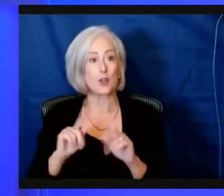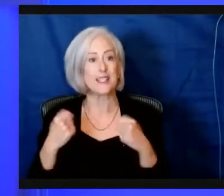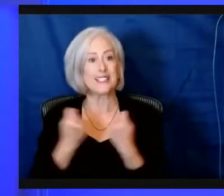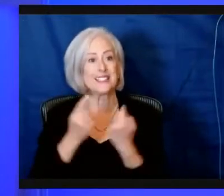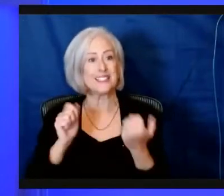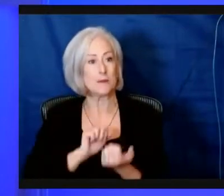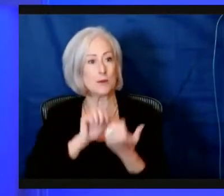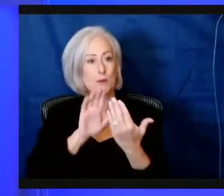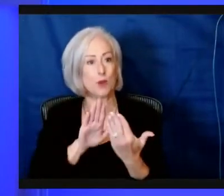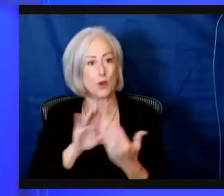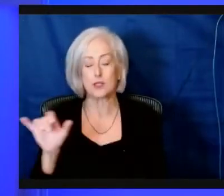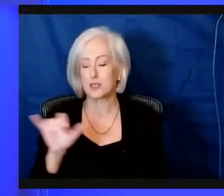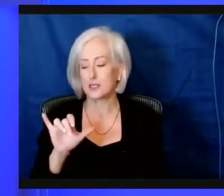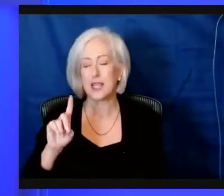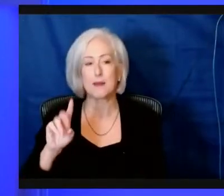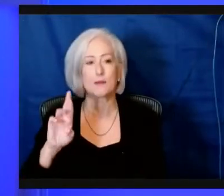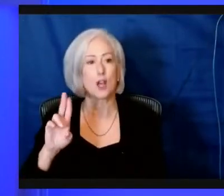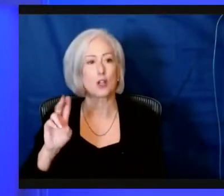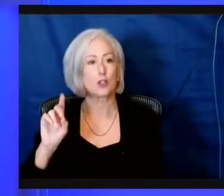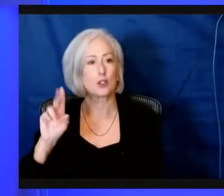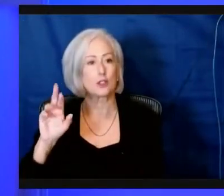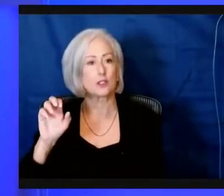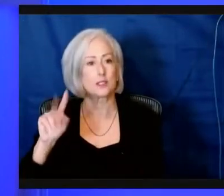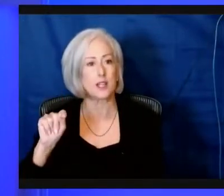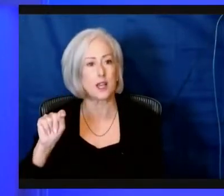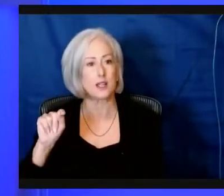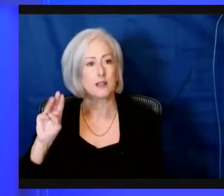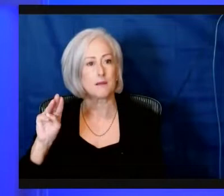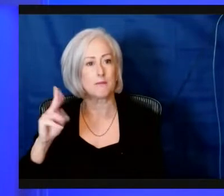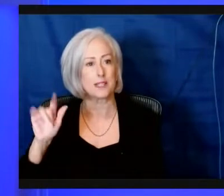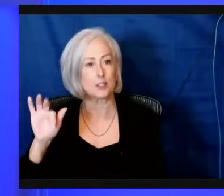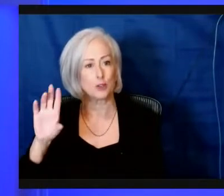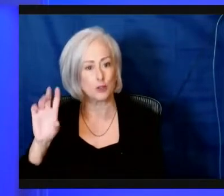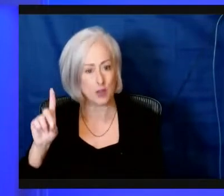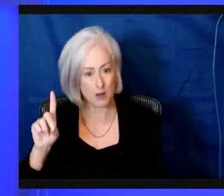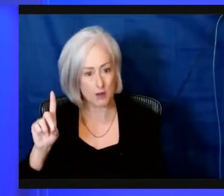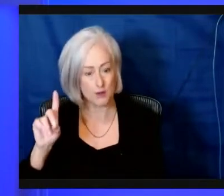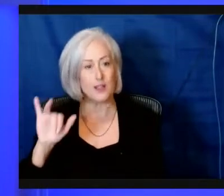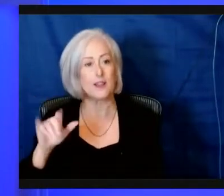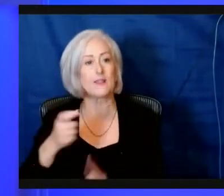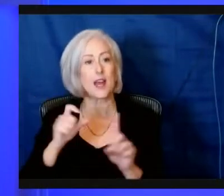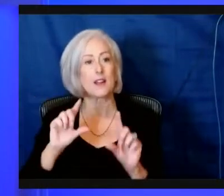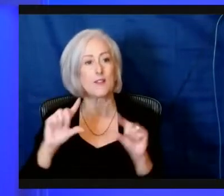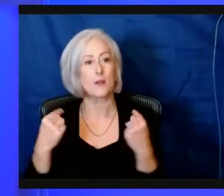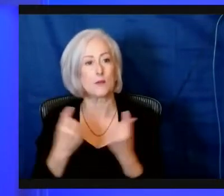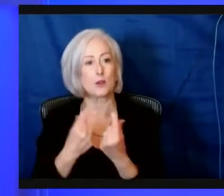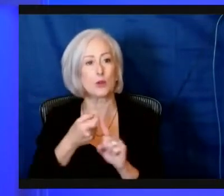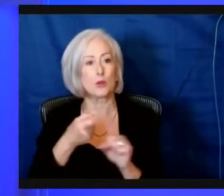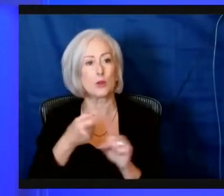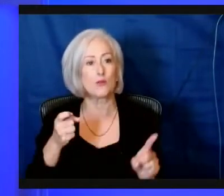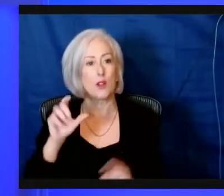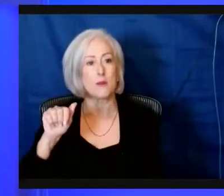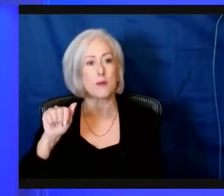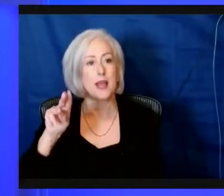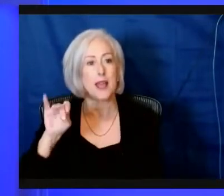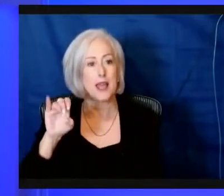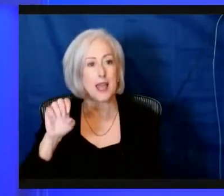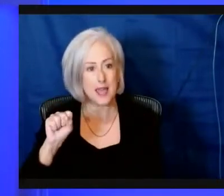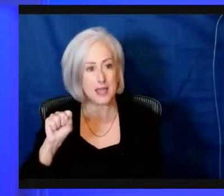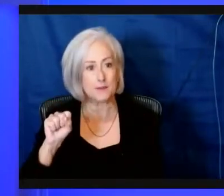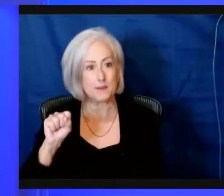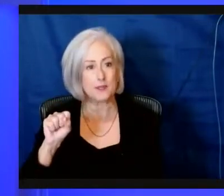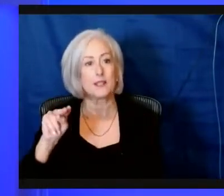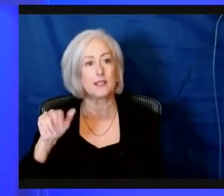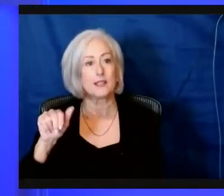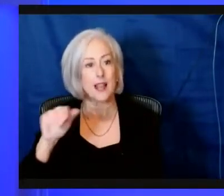Duckett and McDonald. This is led by a group at the Ames National, or the NASA Ames Research